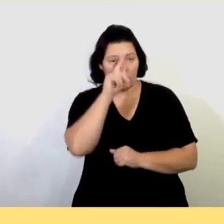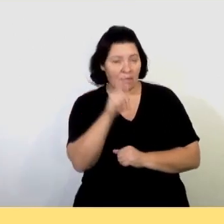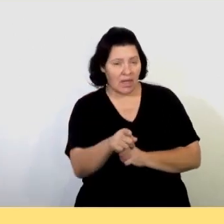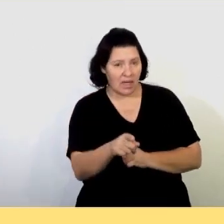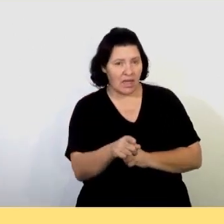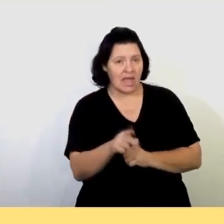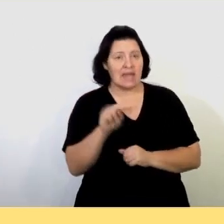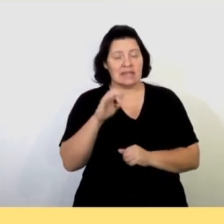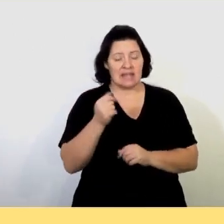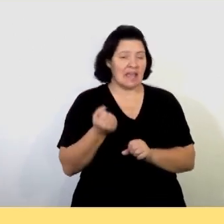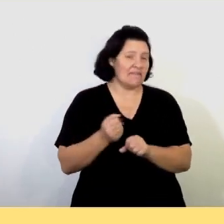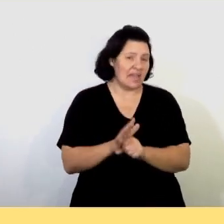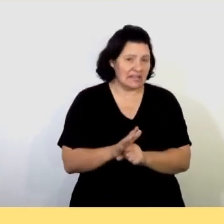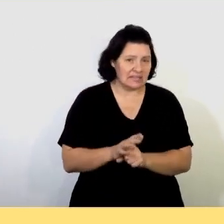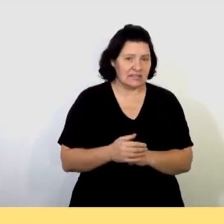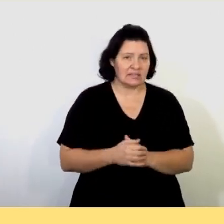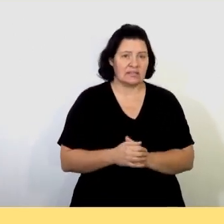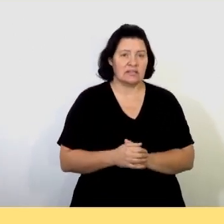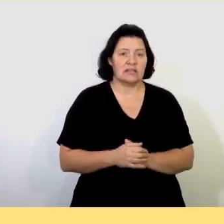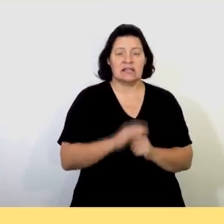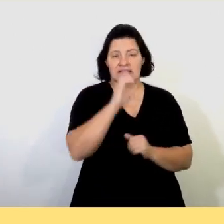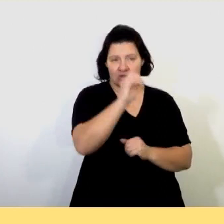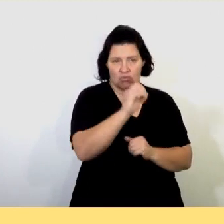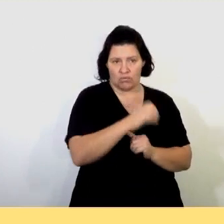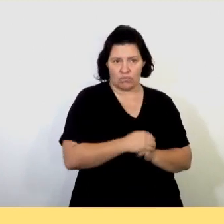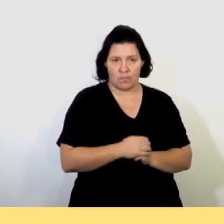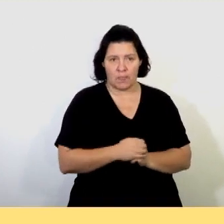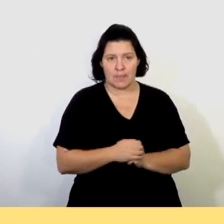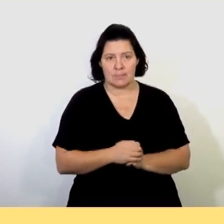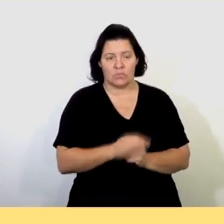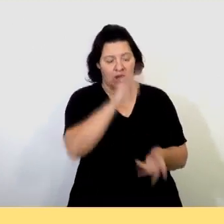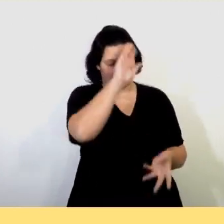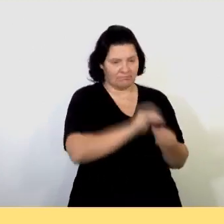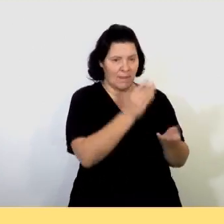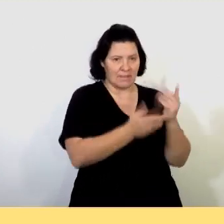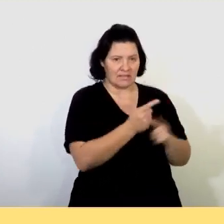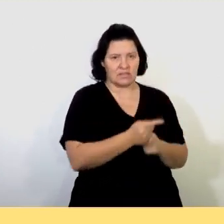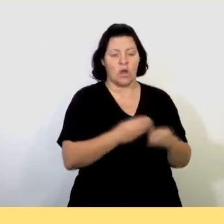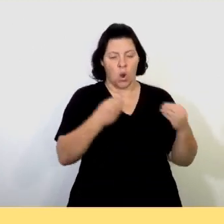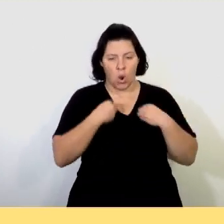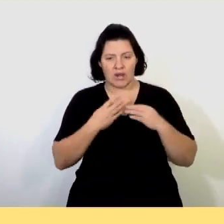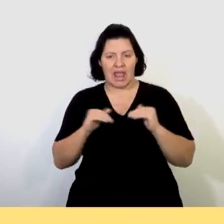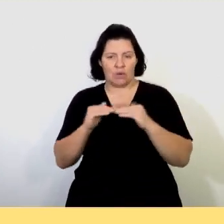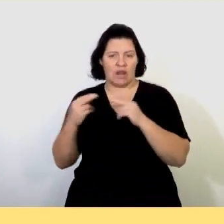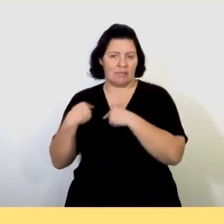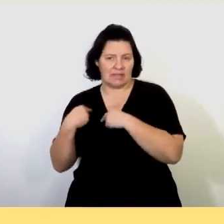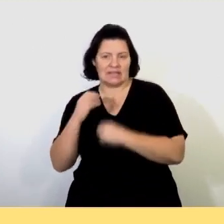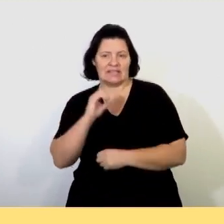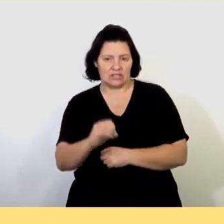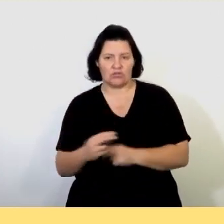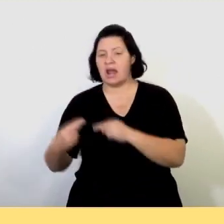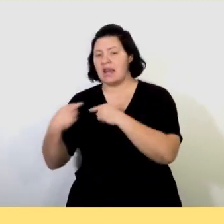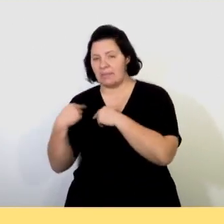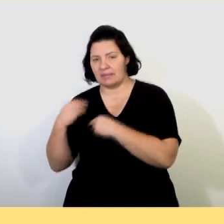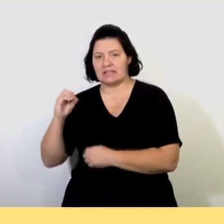114,600. Remember, the net effect, I'll just put it on top here, it will be 0. And then our honest equity and liabilities,